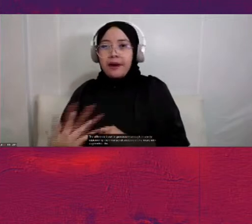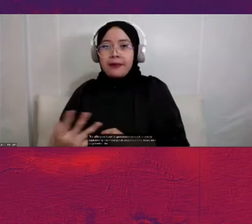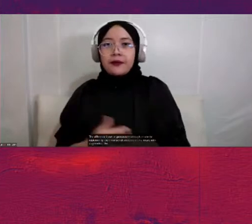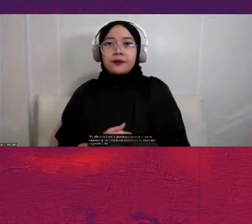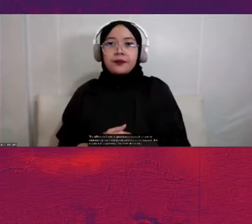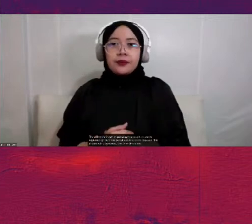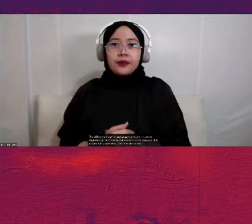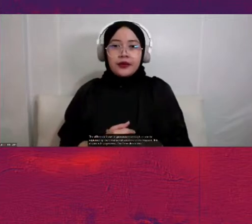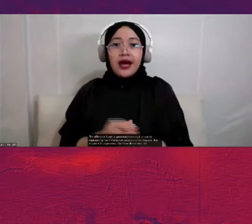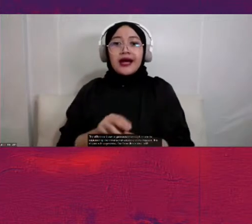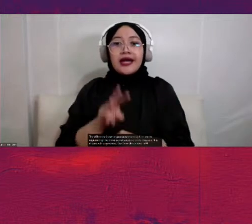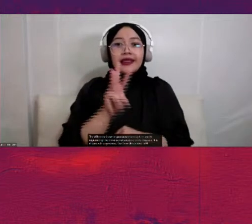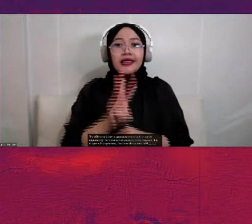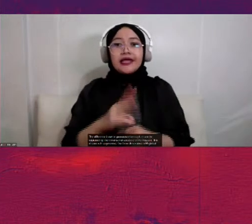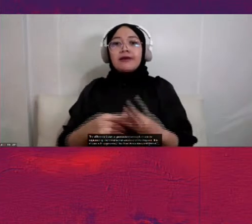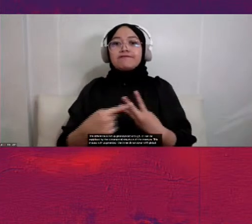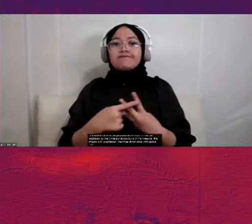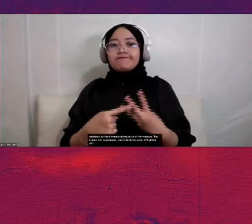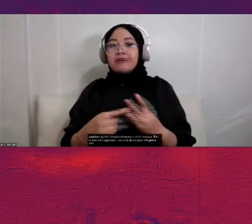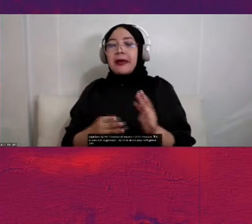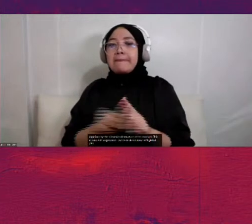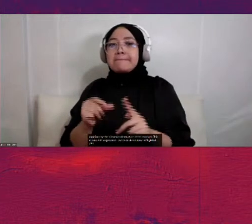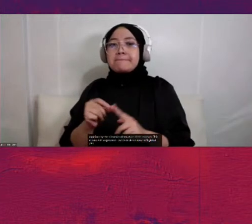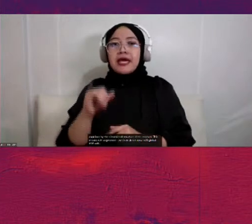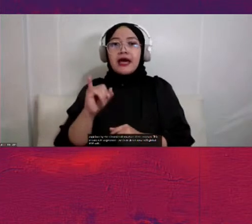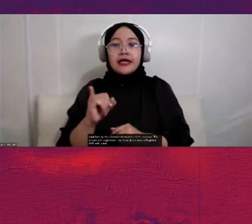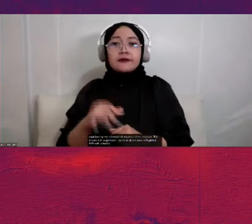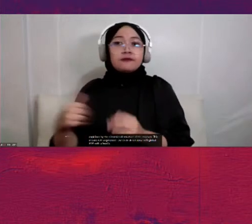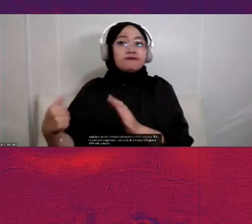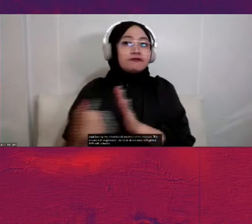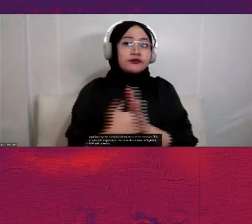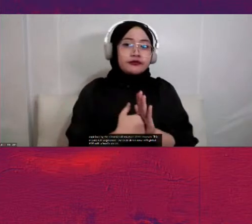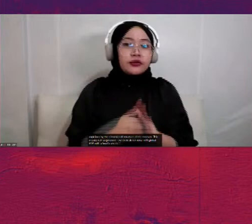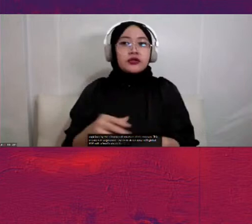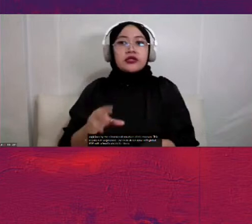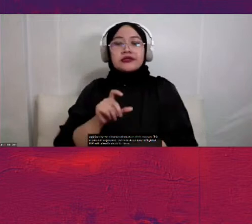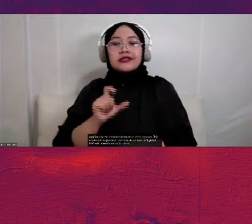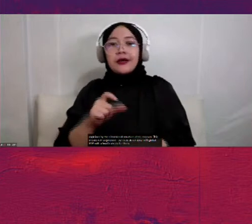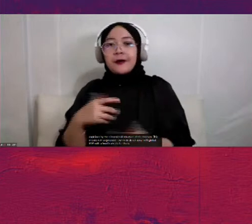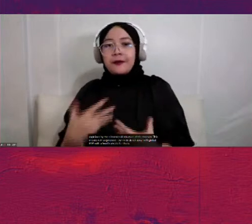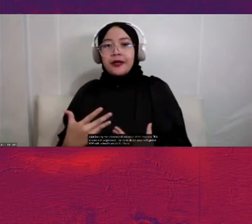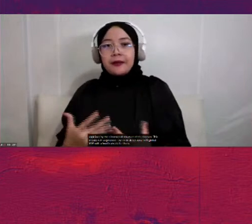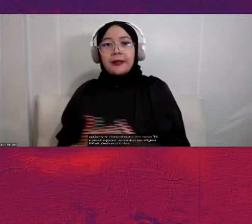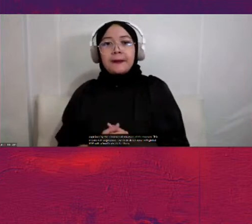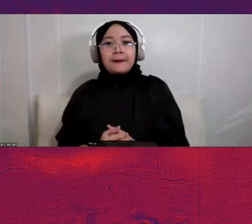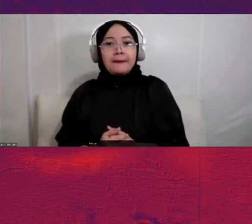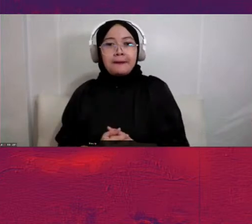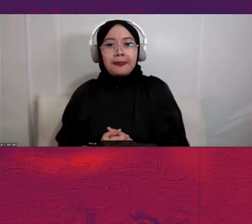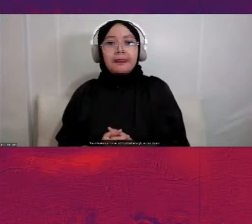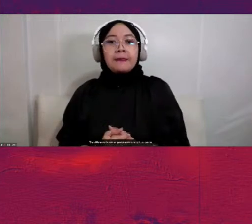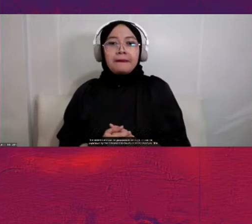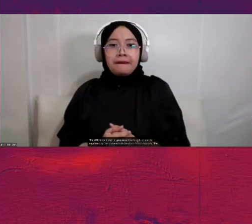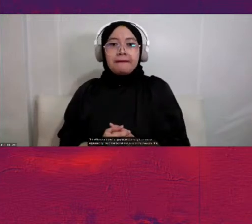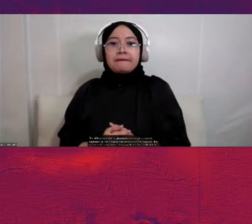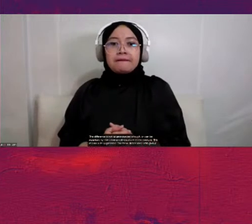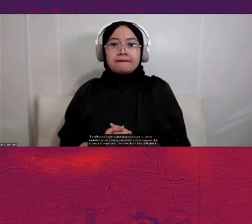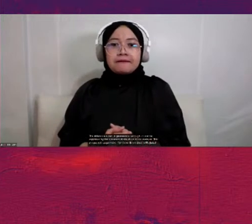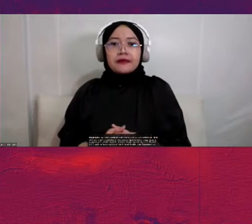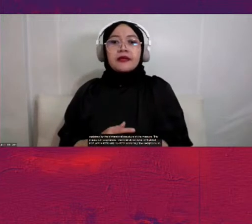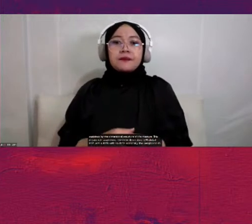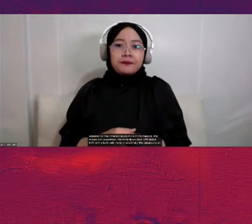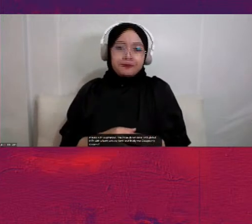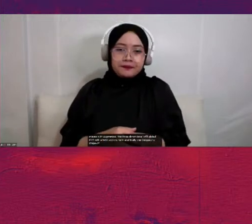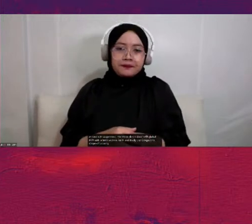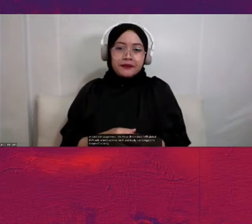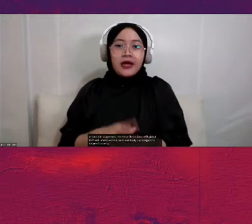the 3-dimensional MPI, global MPI, with the fourth dimension. Finally, the geographic shape